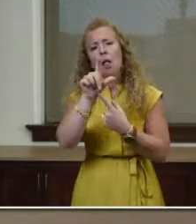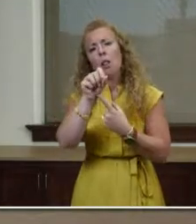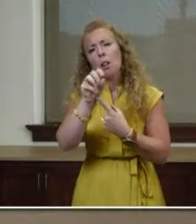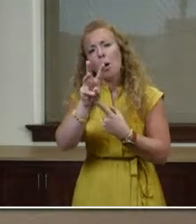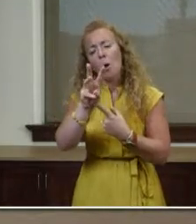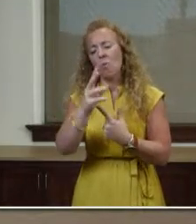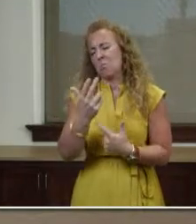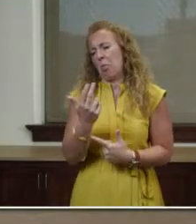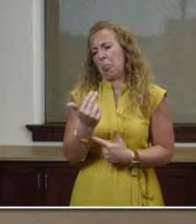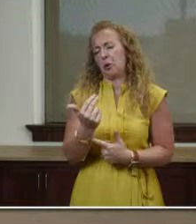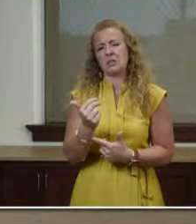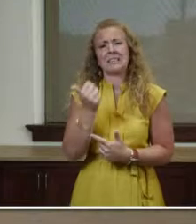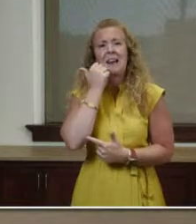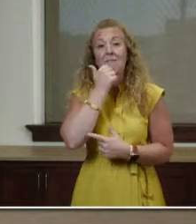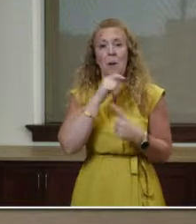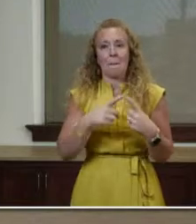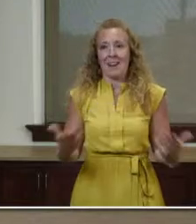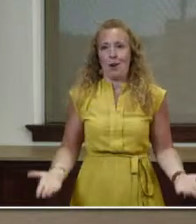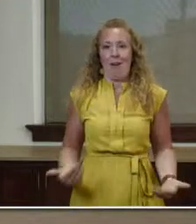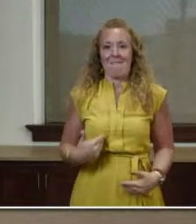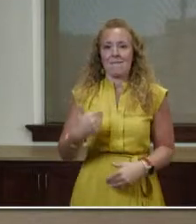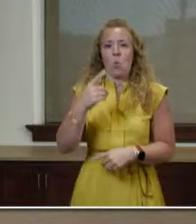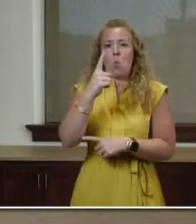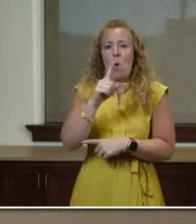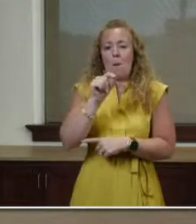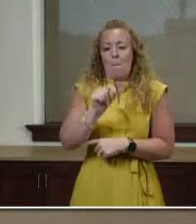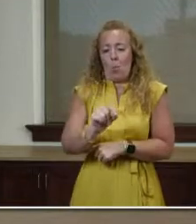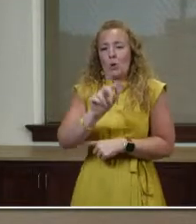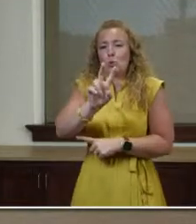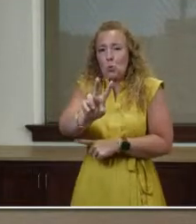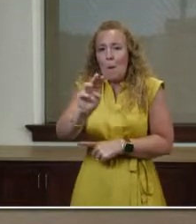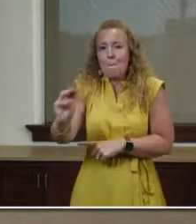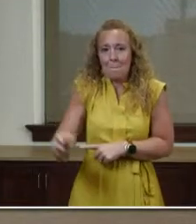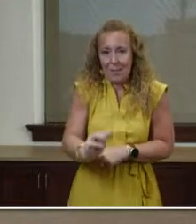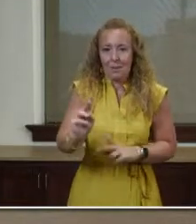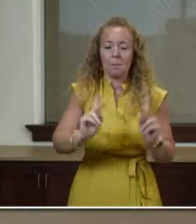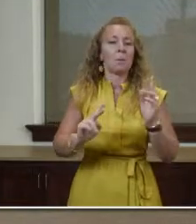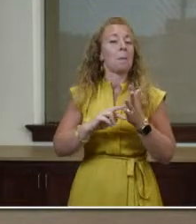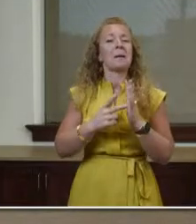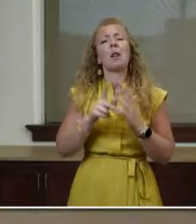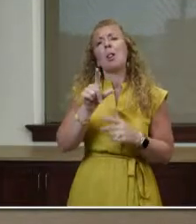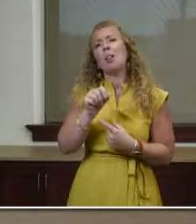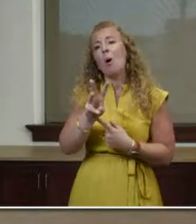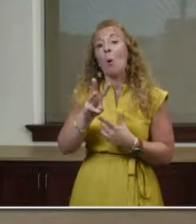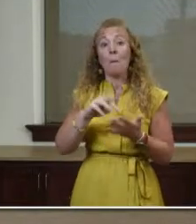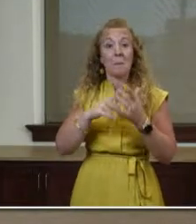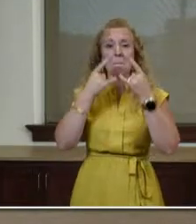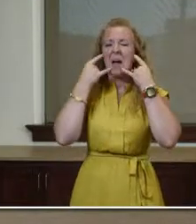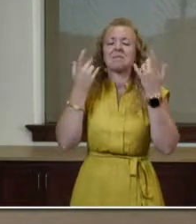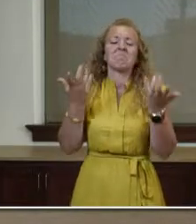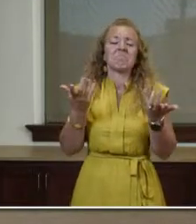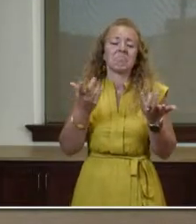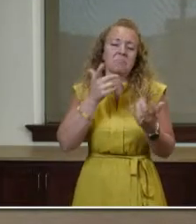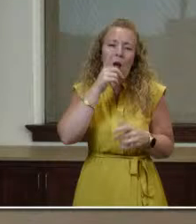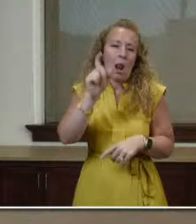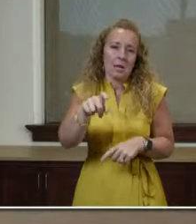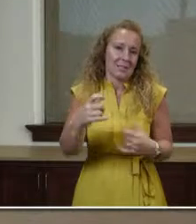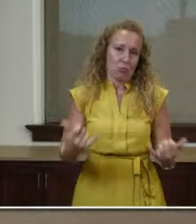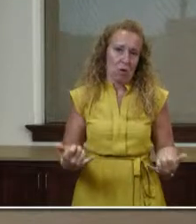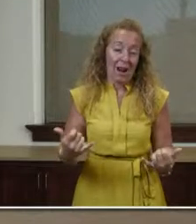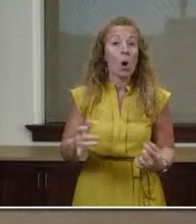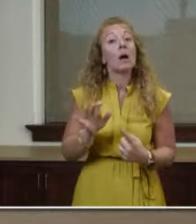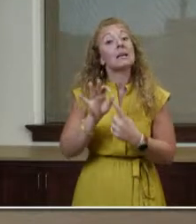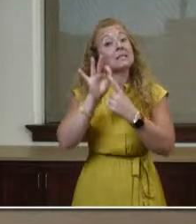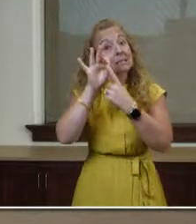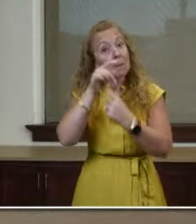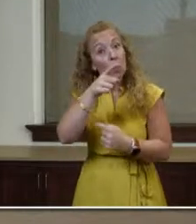in a community where we have 1.2 million people. So our rates are very low, and therefore I think that masks aren't necessary right now, except for